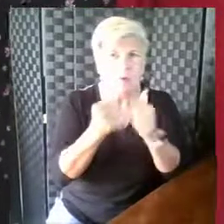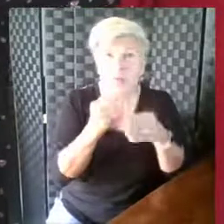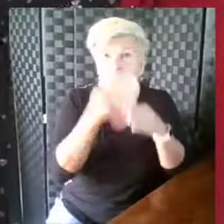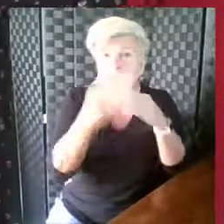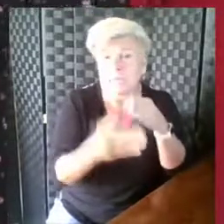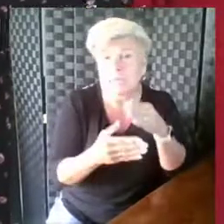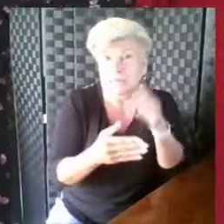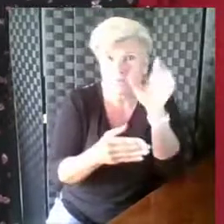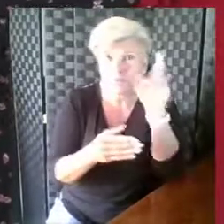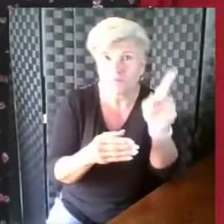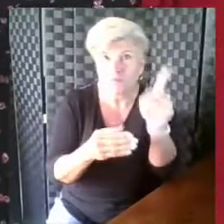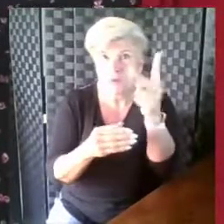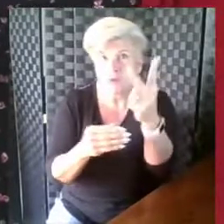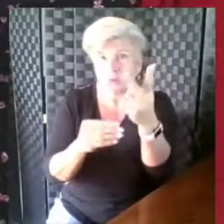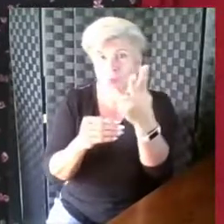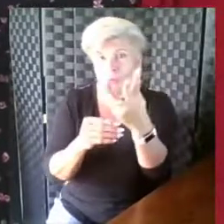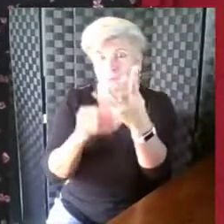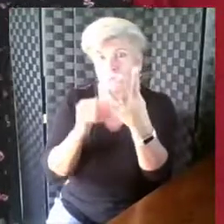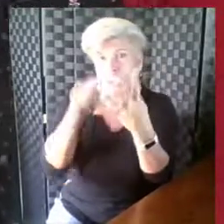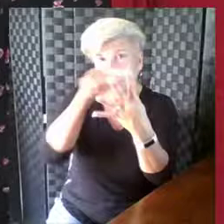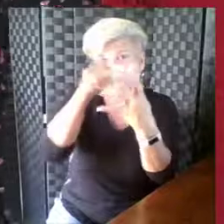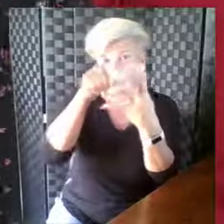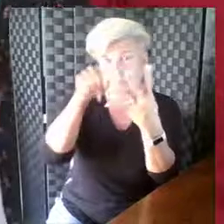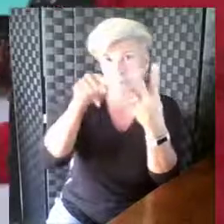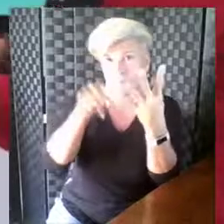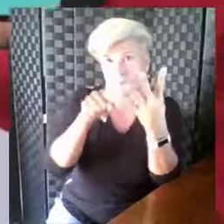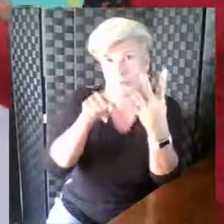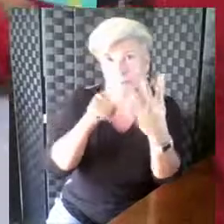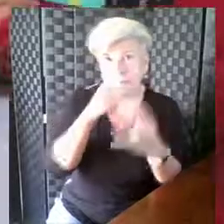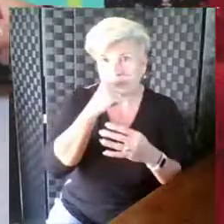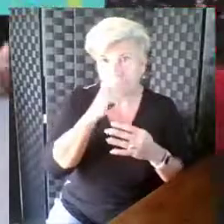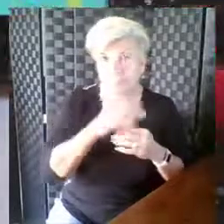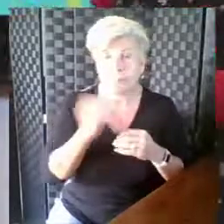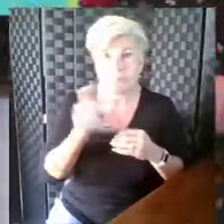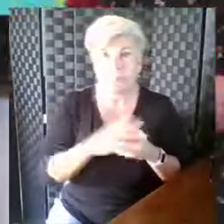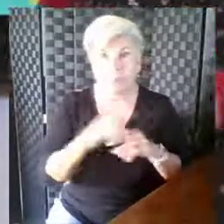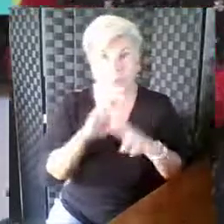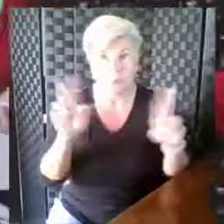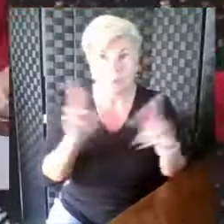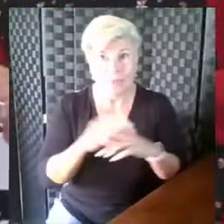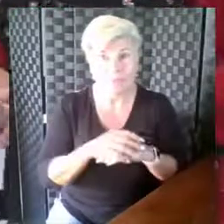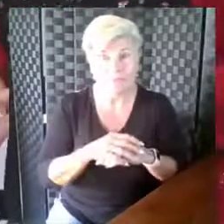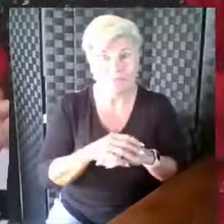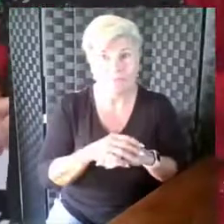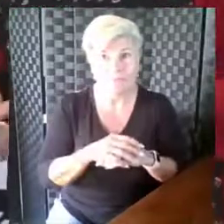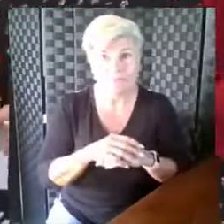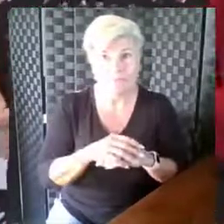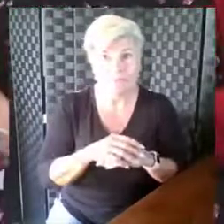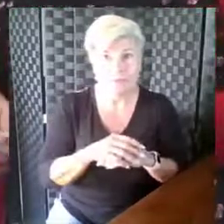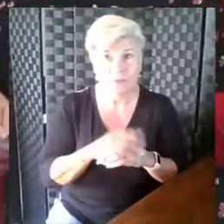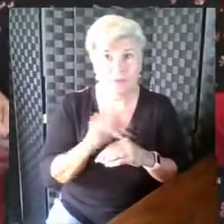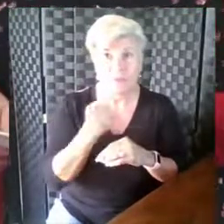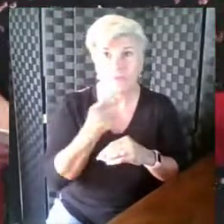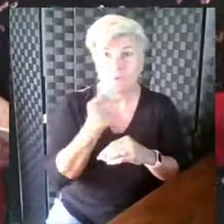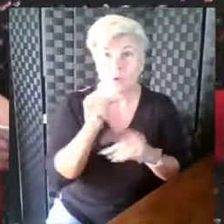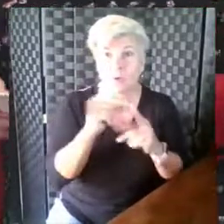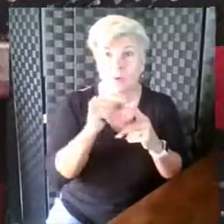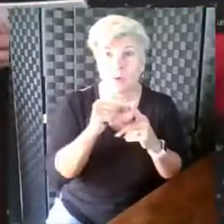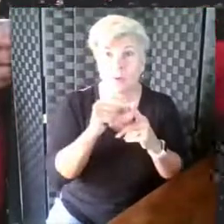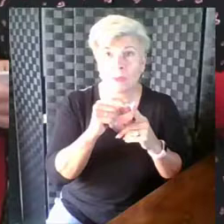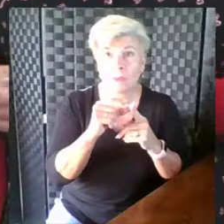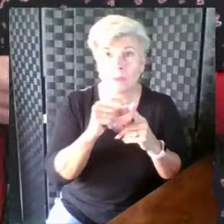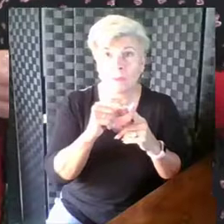which column you think that that word should belong in. All right, are you ready? The first word